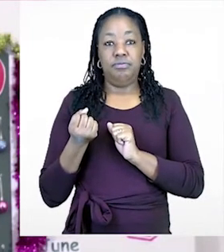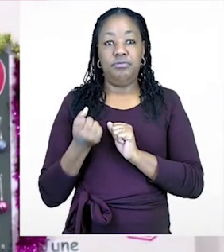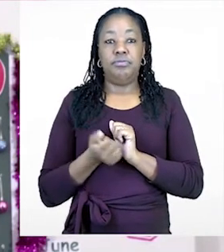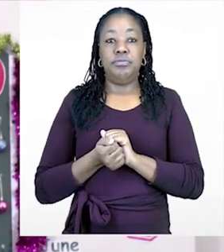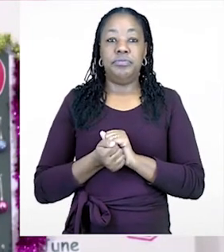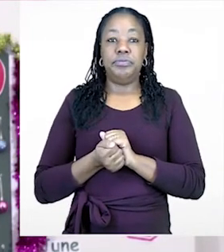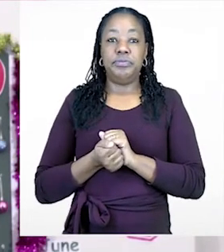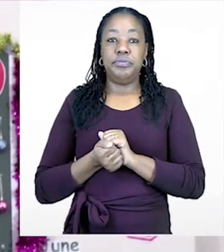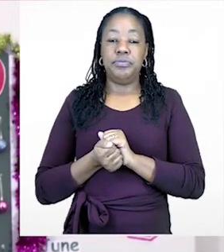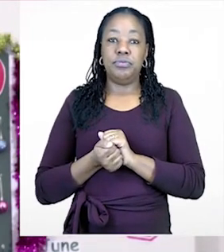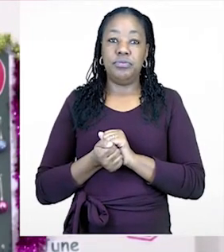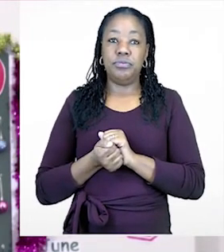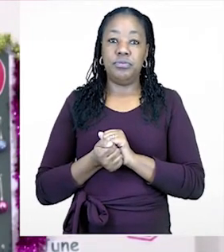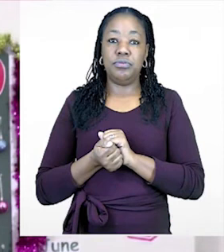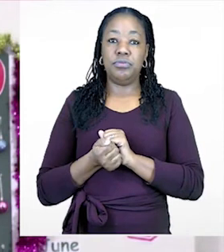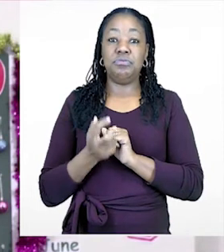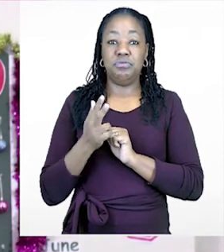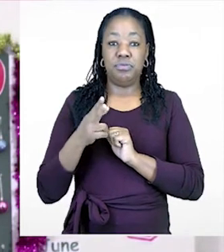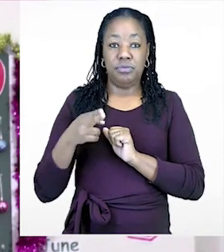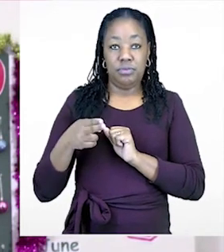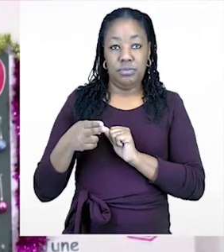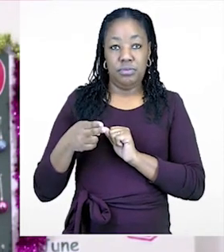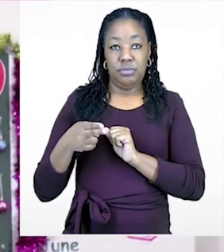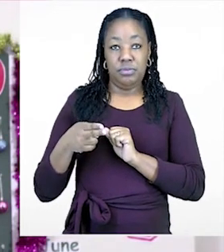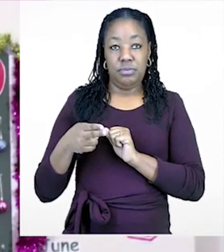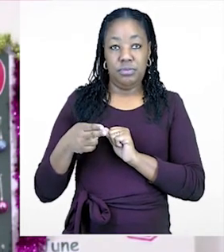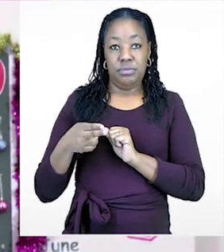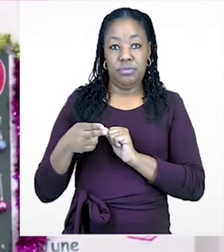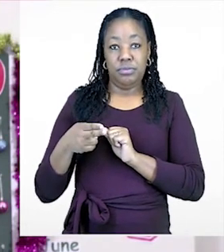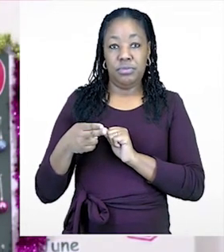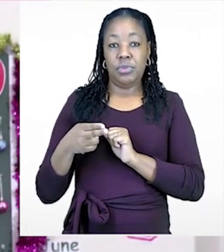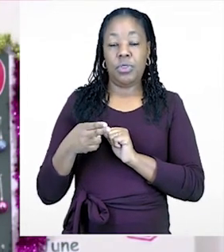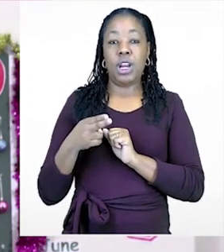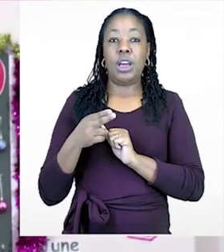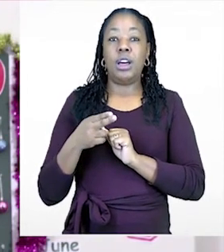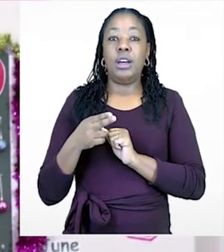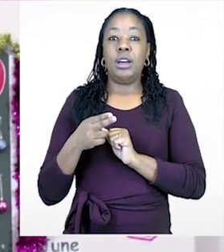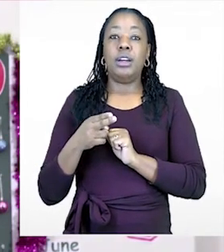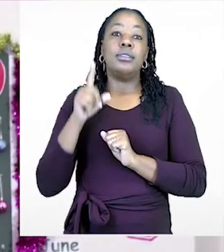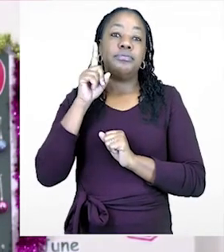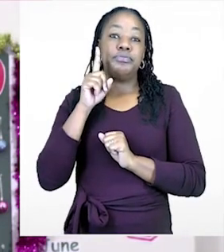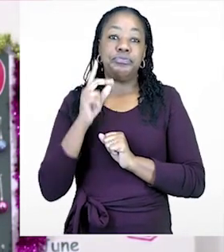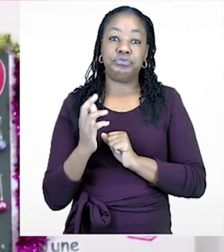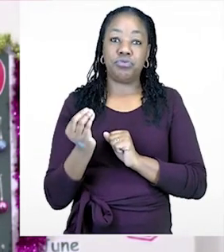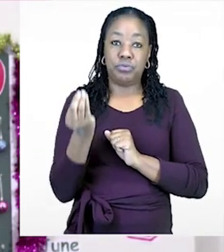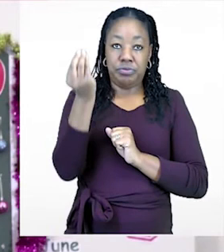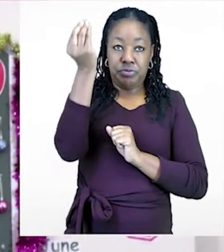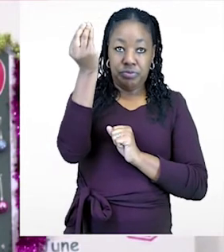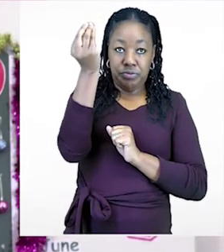is. Remember, when you're holding a pair of scissors, make sure that you have an adult with you so that you do not hurt